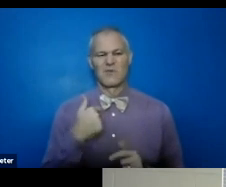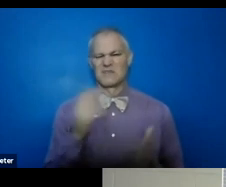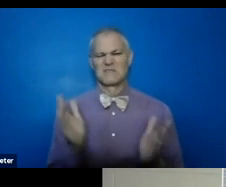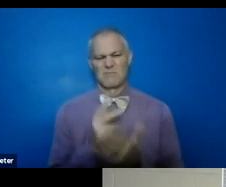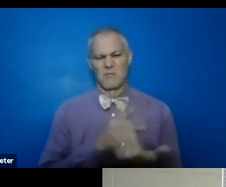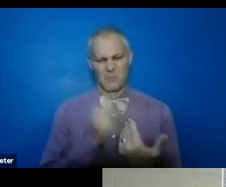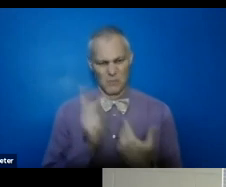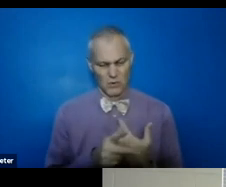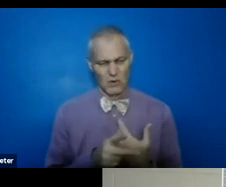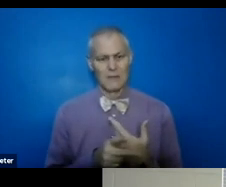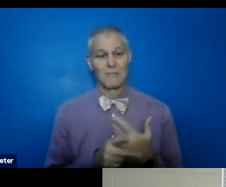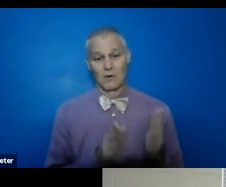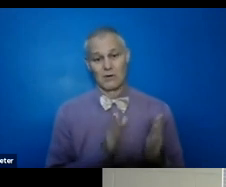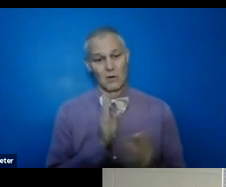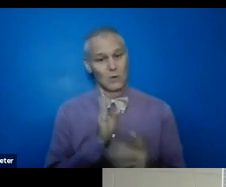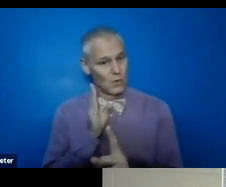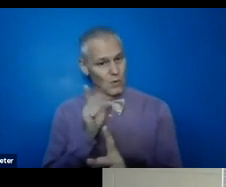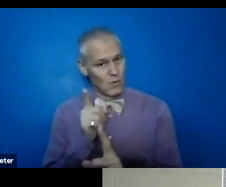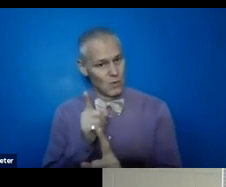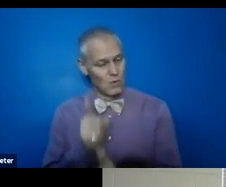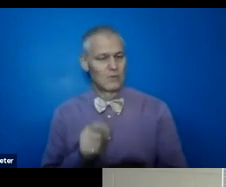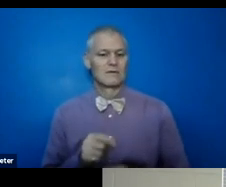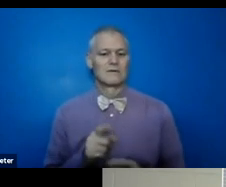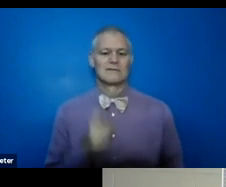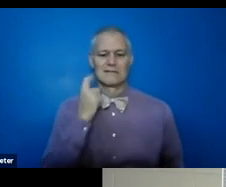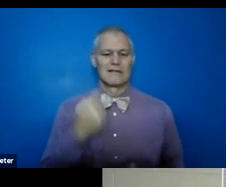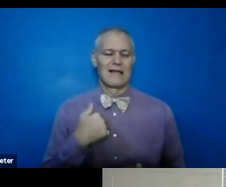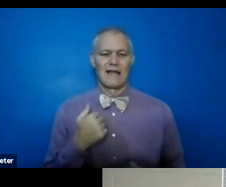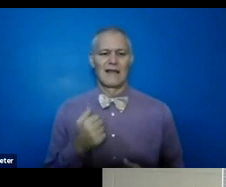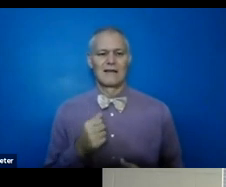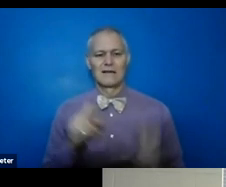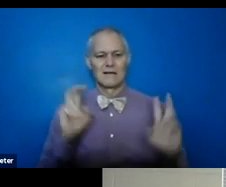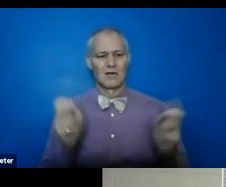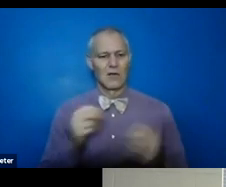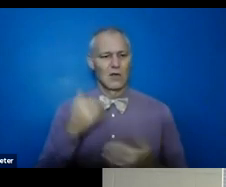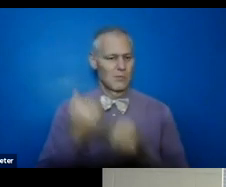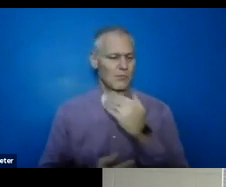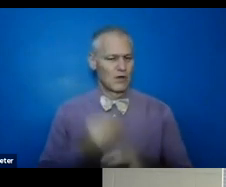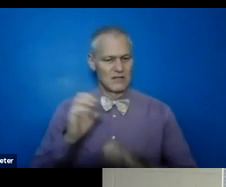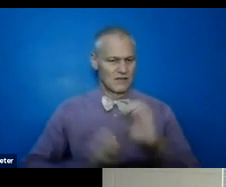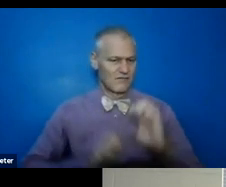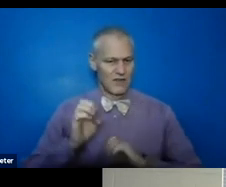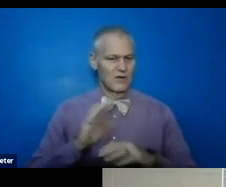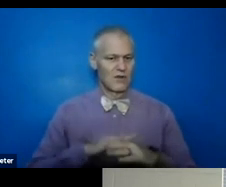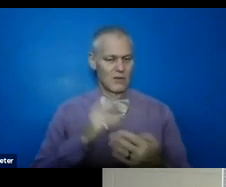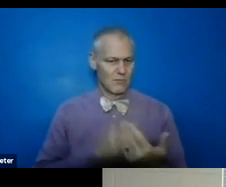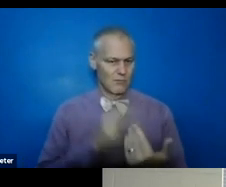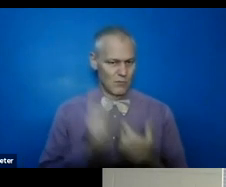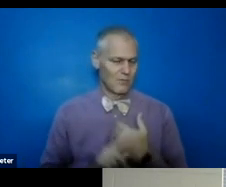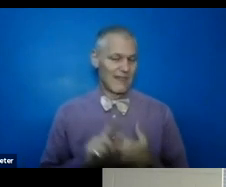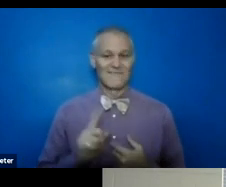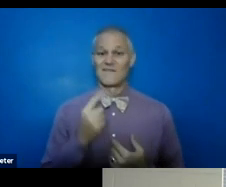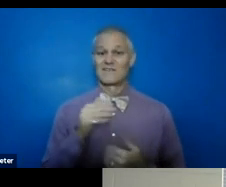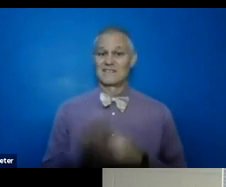and so we're moving toward that. We just had what's called a process evaluation on the program, which is sort of the first step